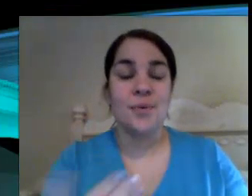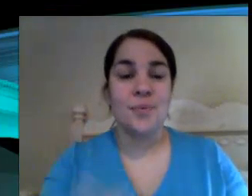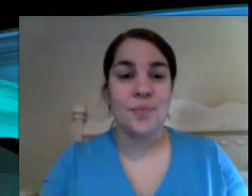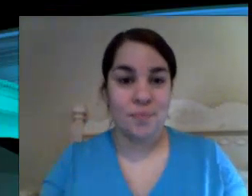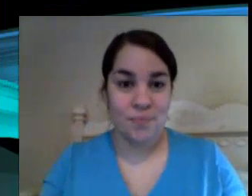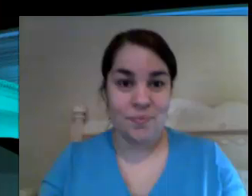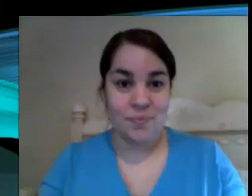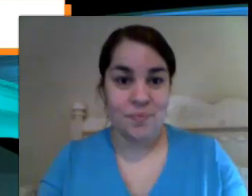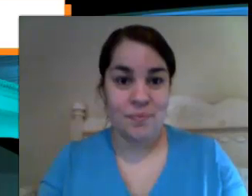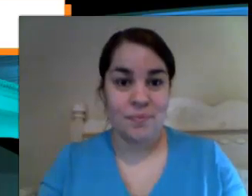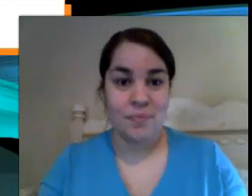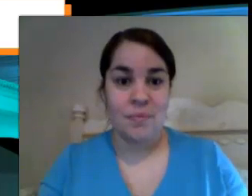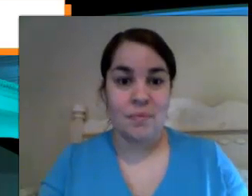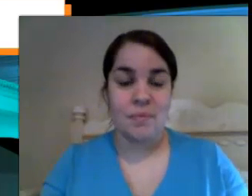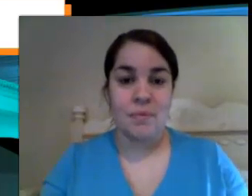Thank you.